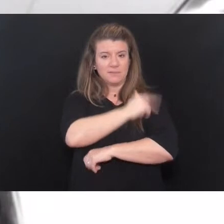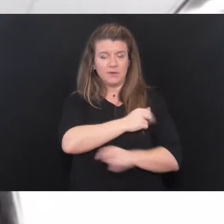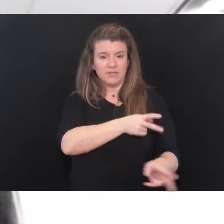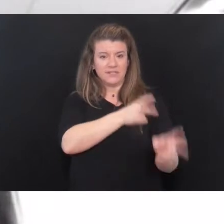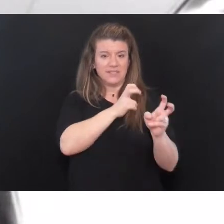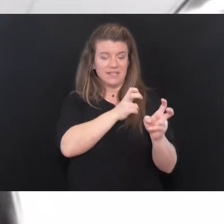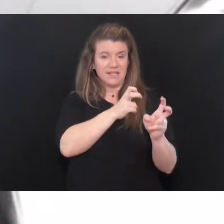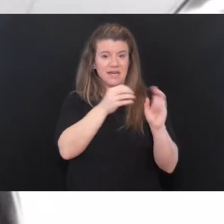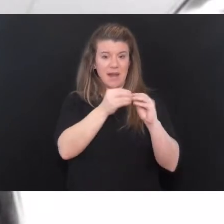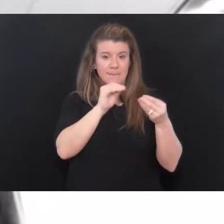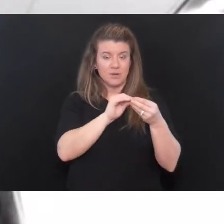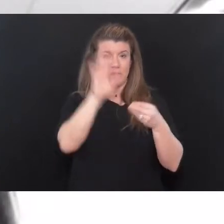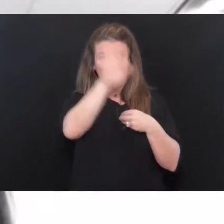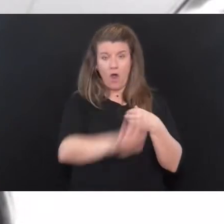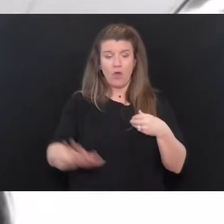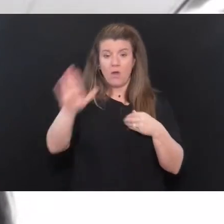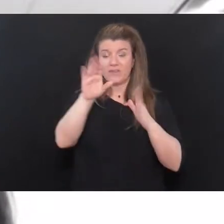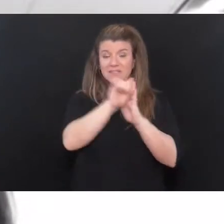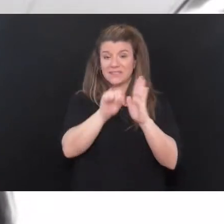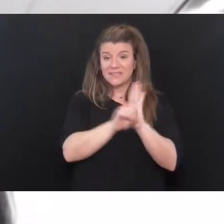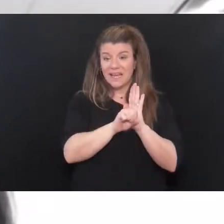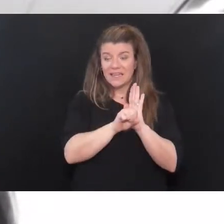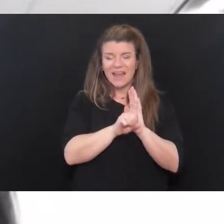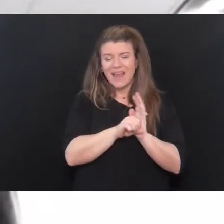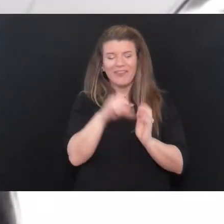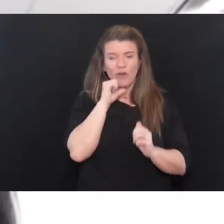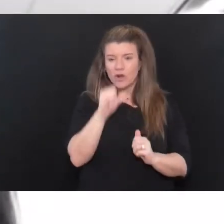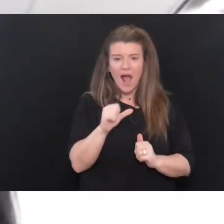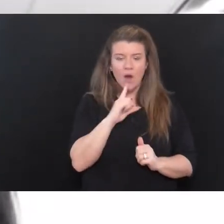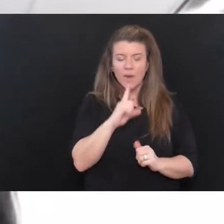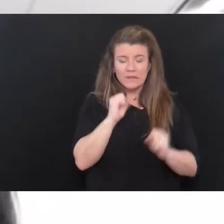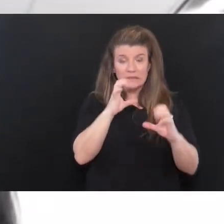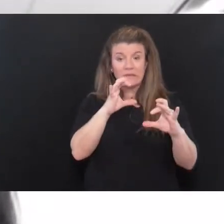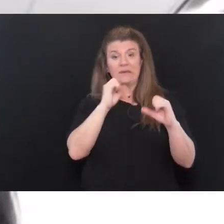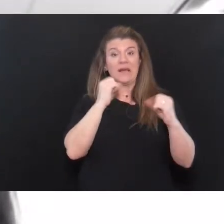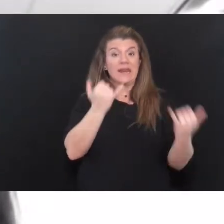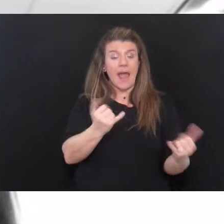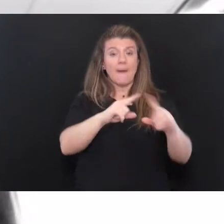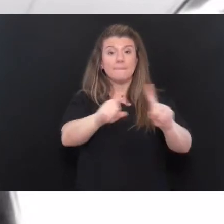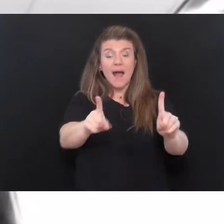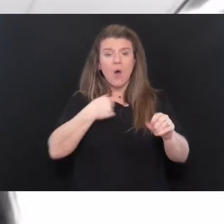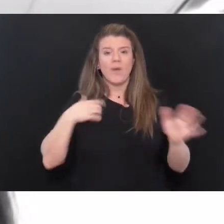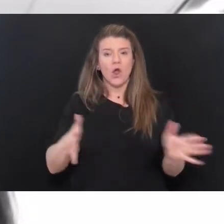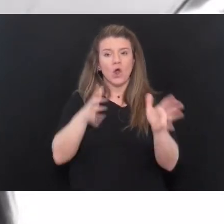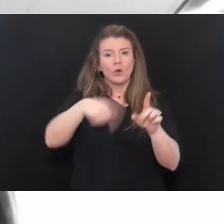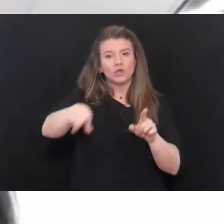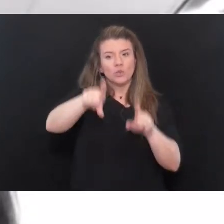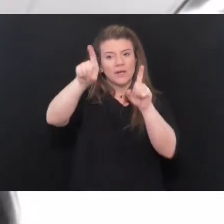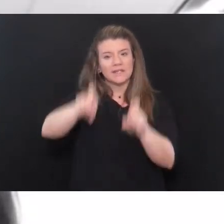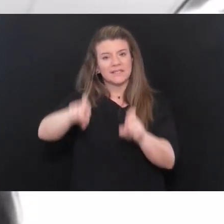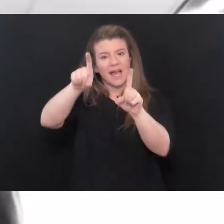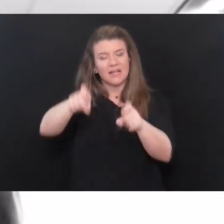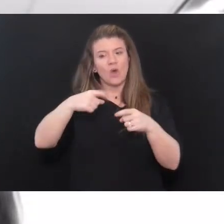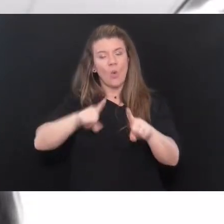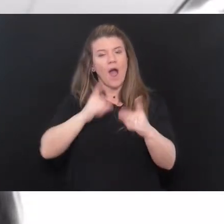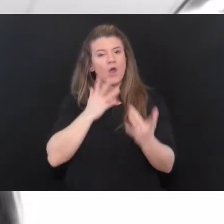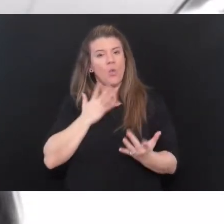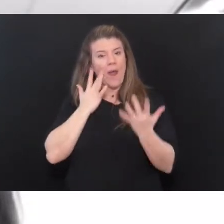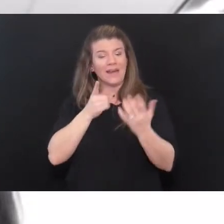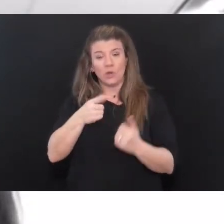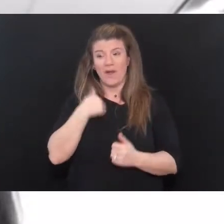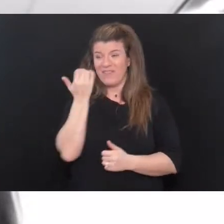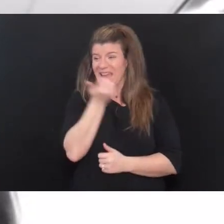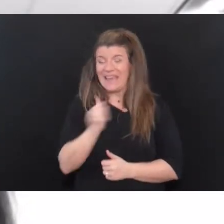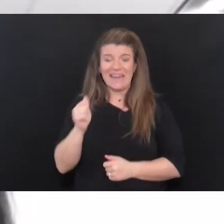hospitalization rates across the state. While they're not alarming at this time, we do encourage you to get tested way before you're seeing any symptoms that